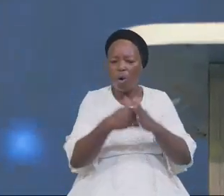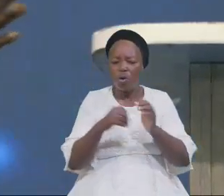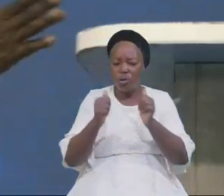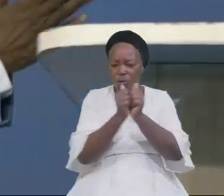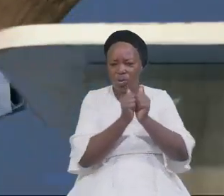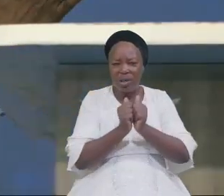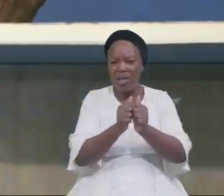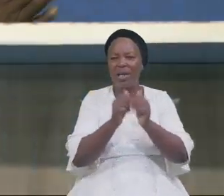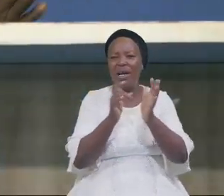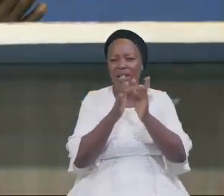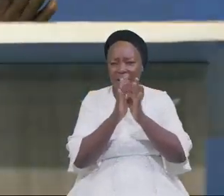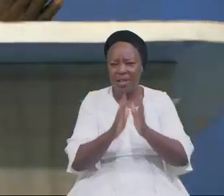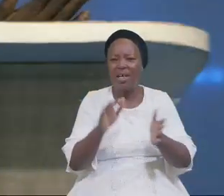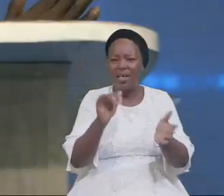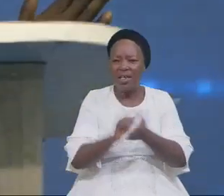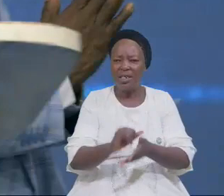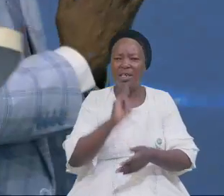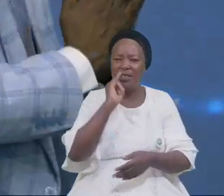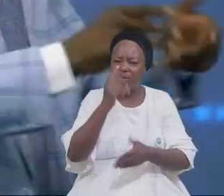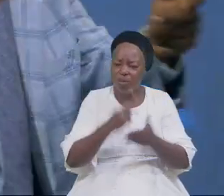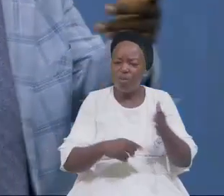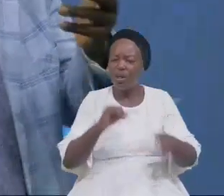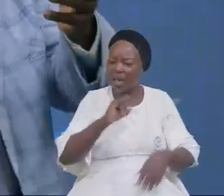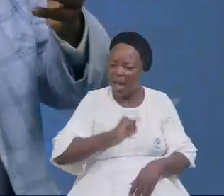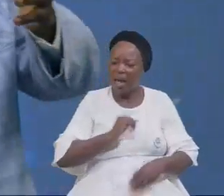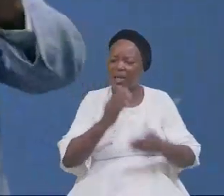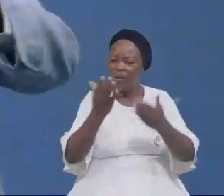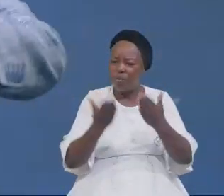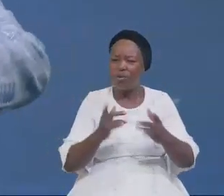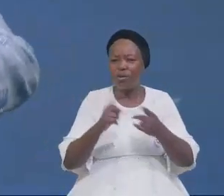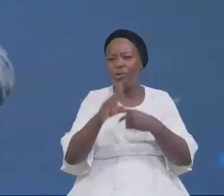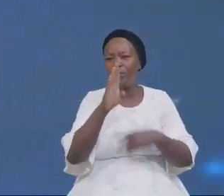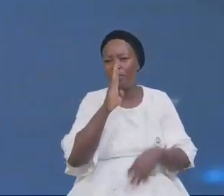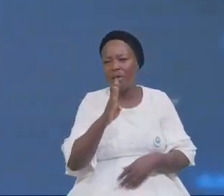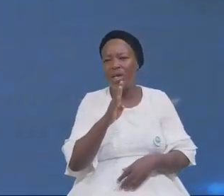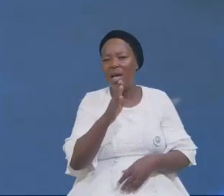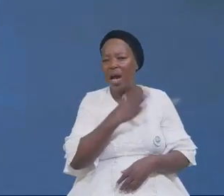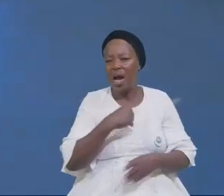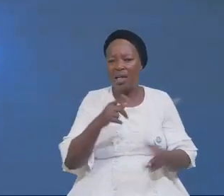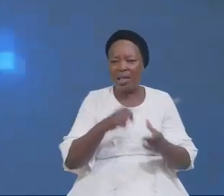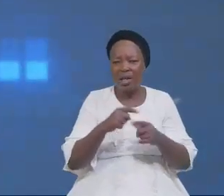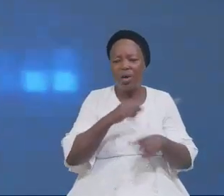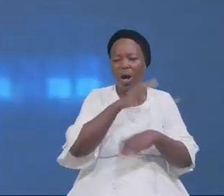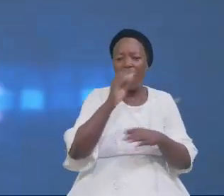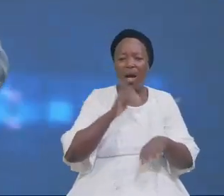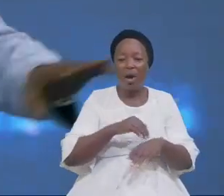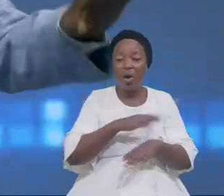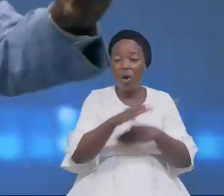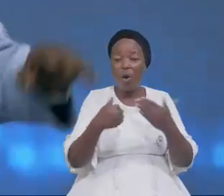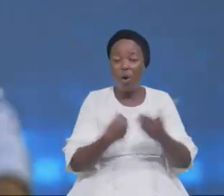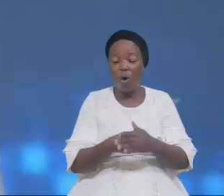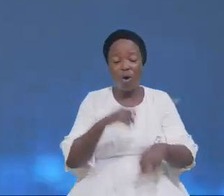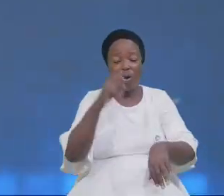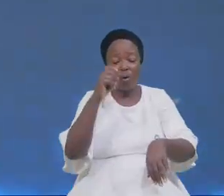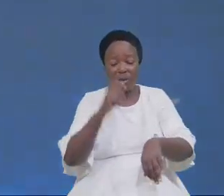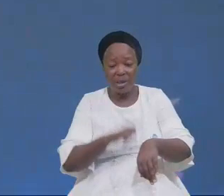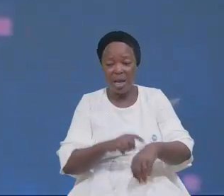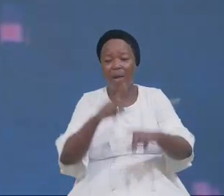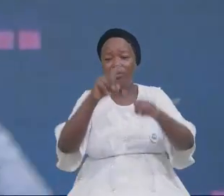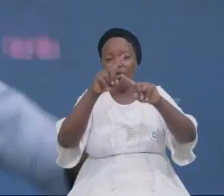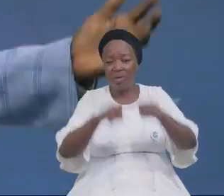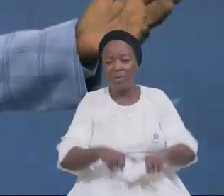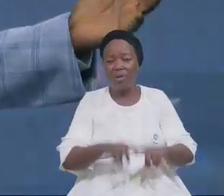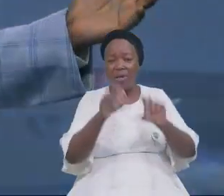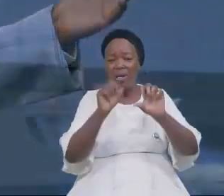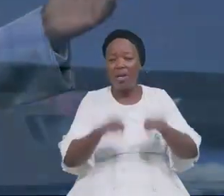Christian. That is what I want to be. And the all-time trustworthy